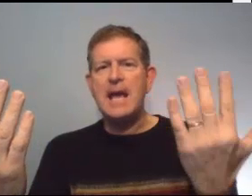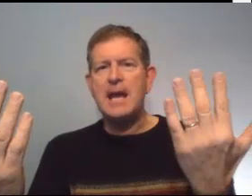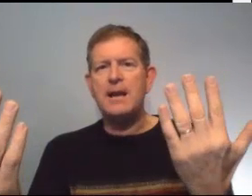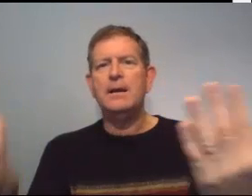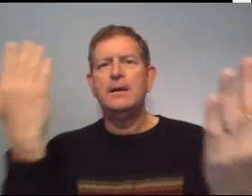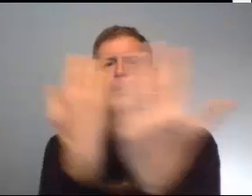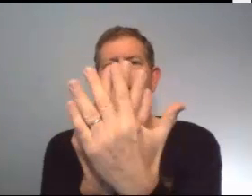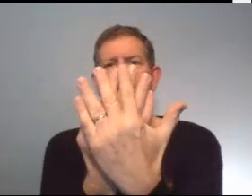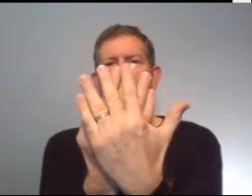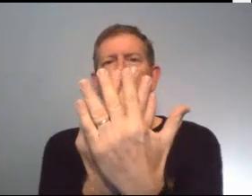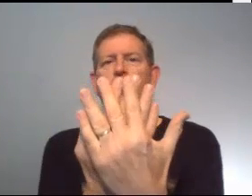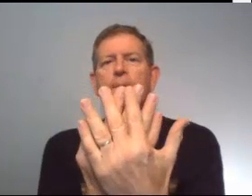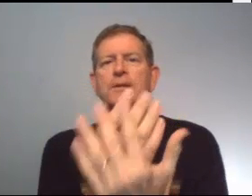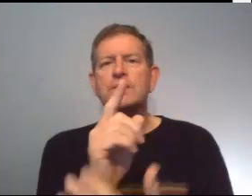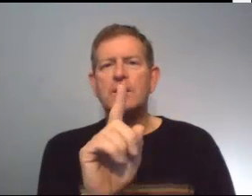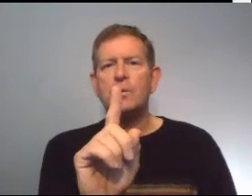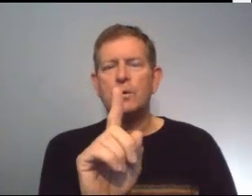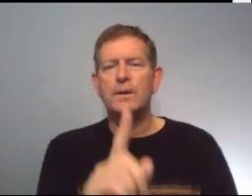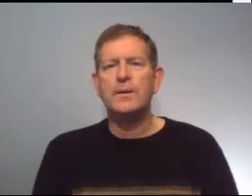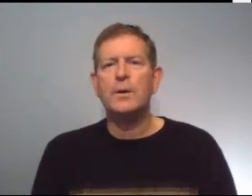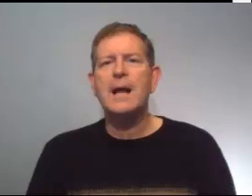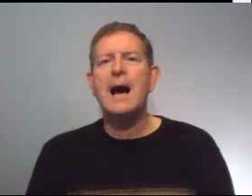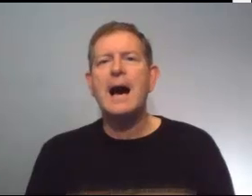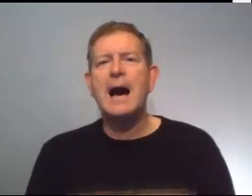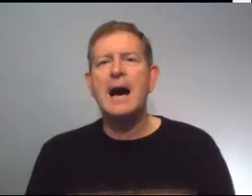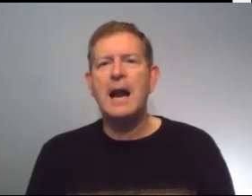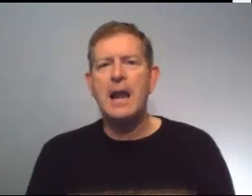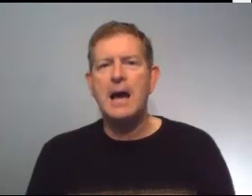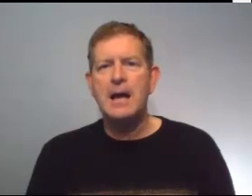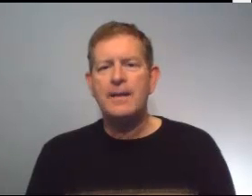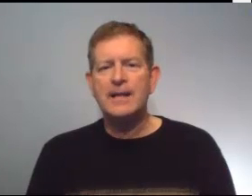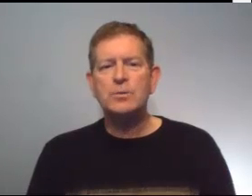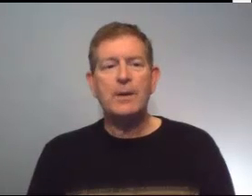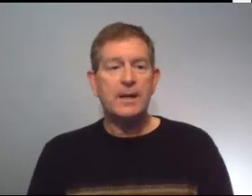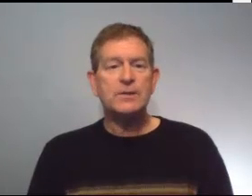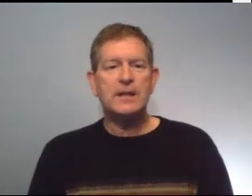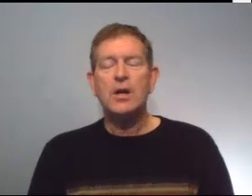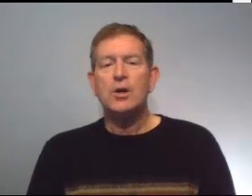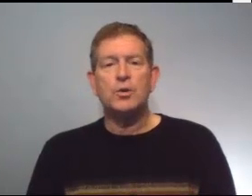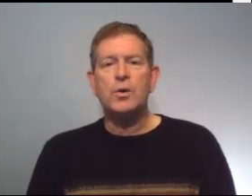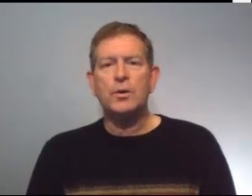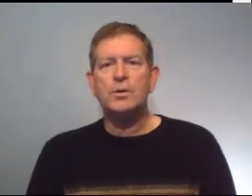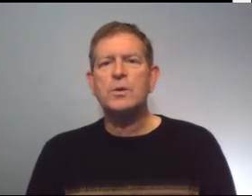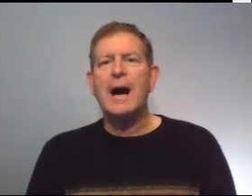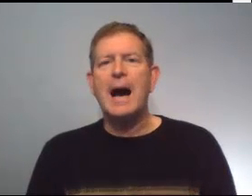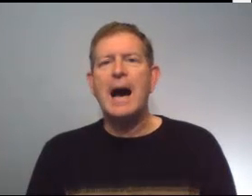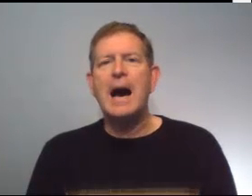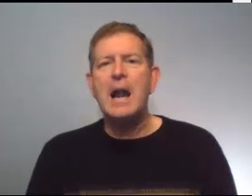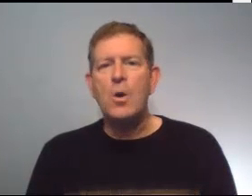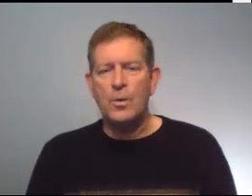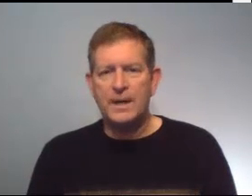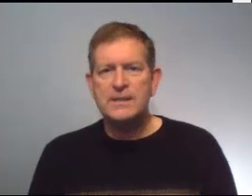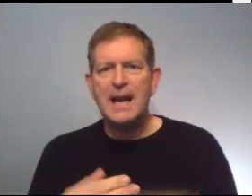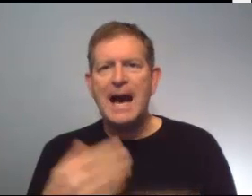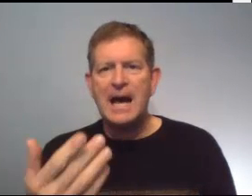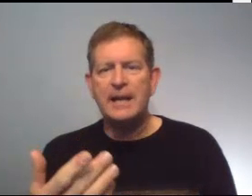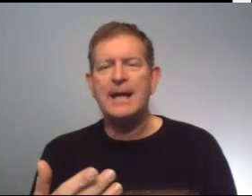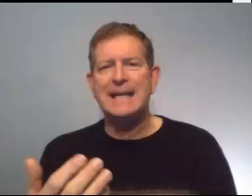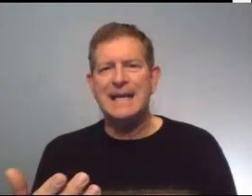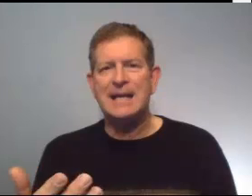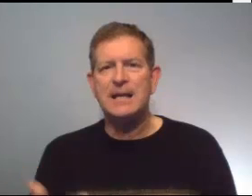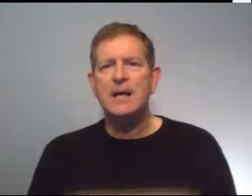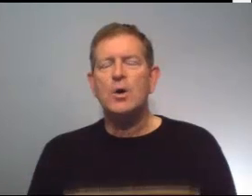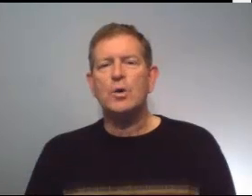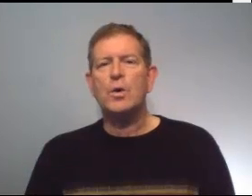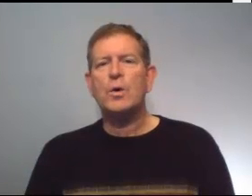and el form a single word, the word al. That's why when I said, yo no conozco al hombre, I said al and